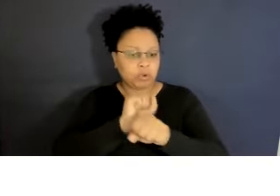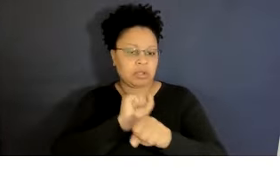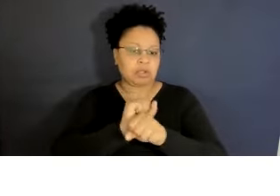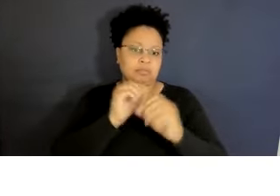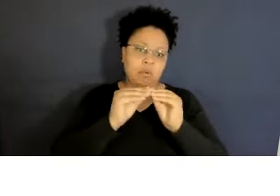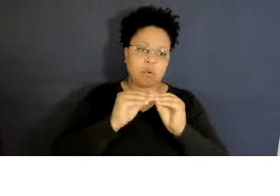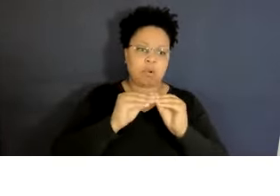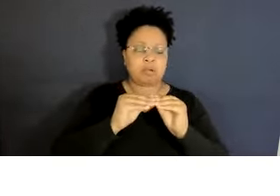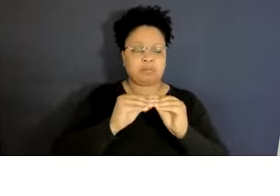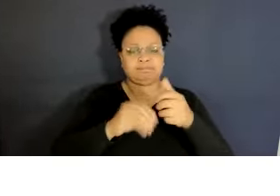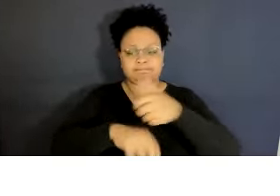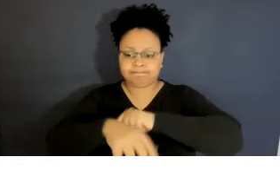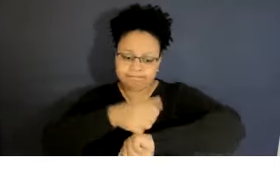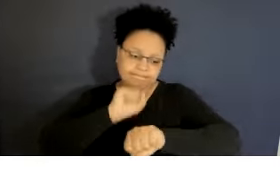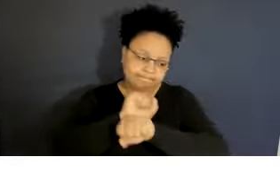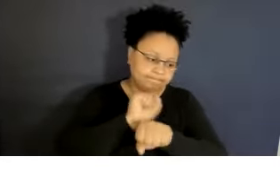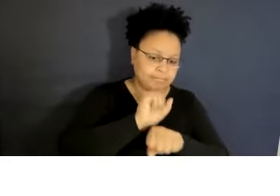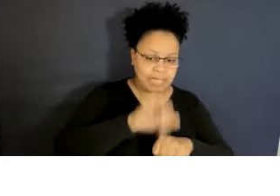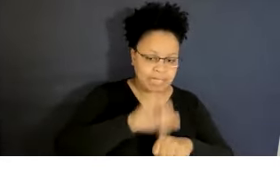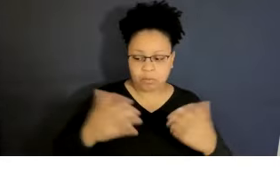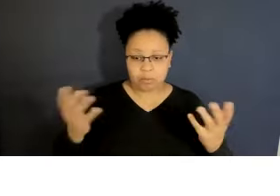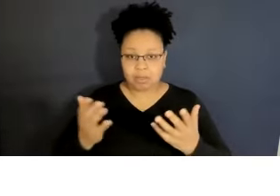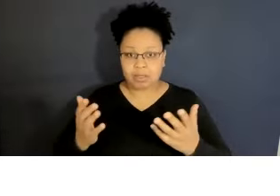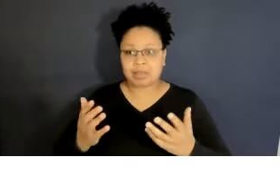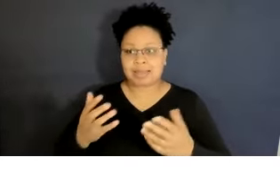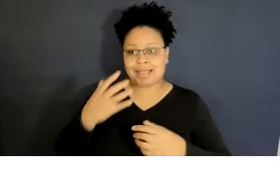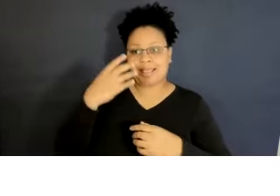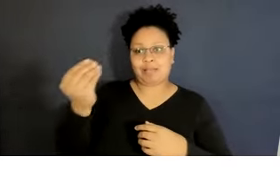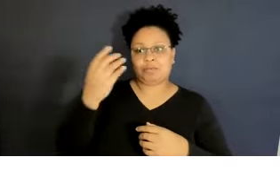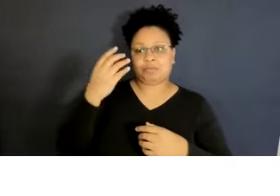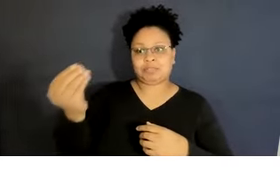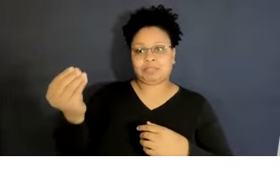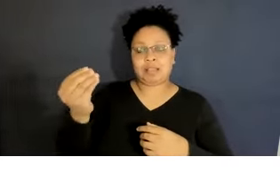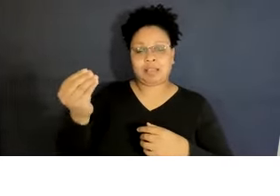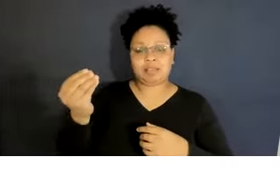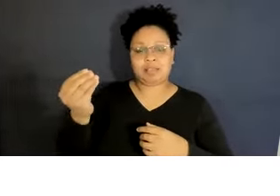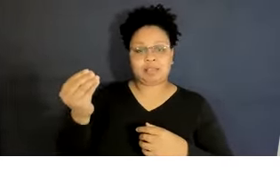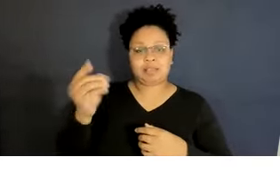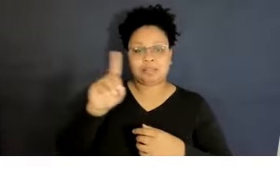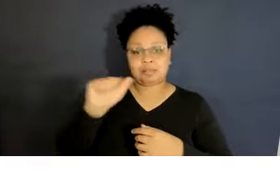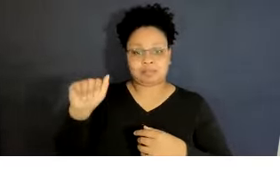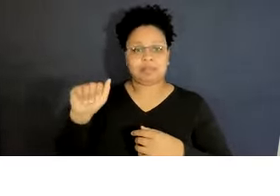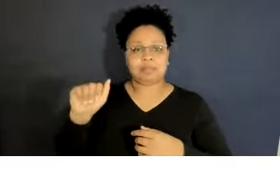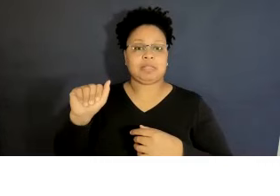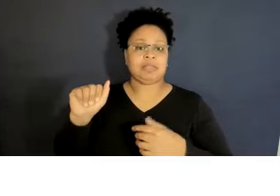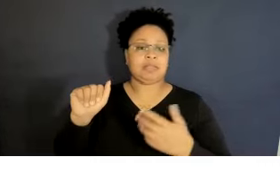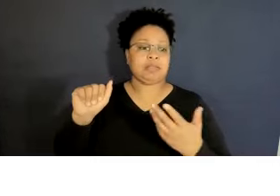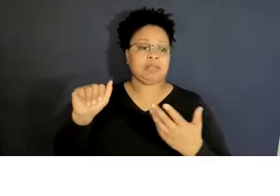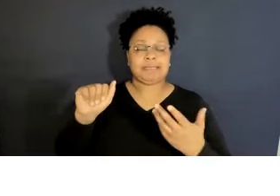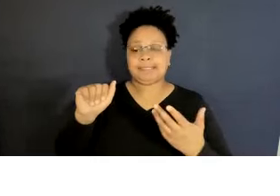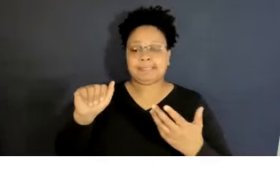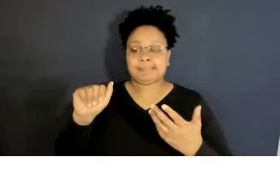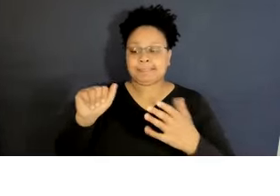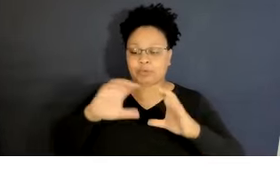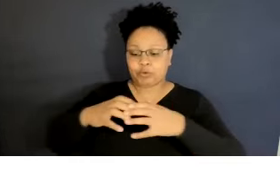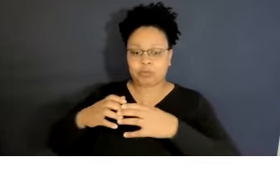is working outside of the disability community. Working with the library sounds like